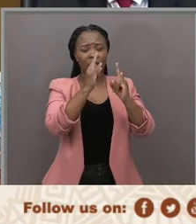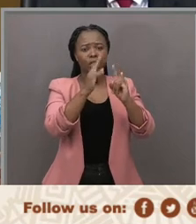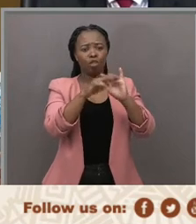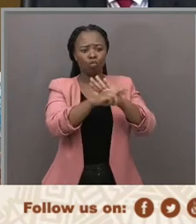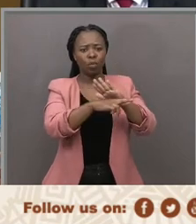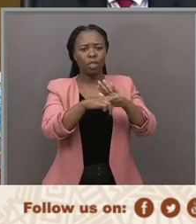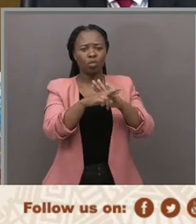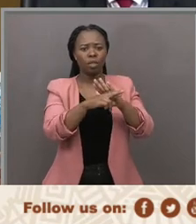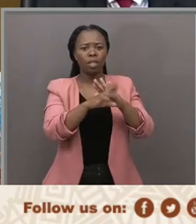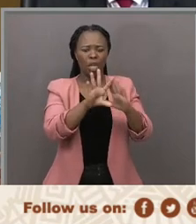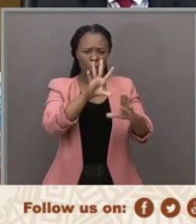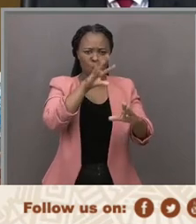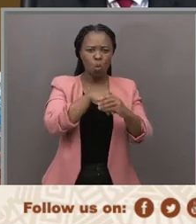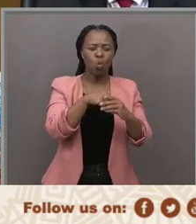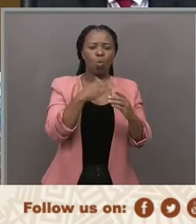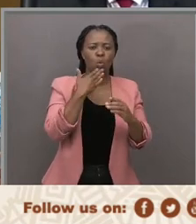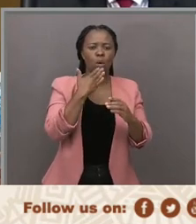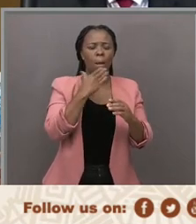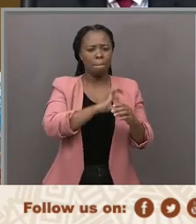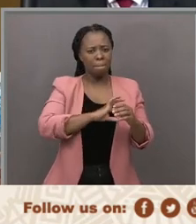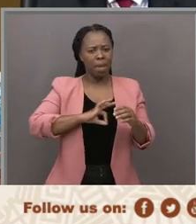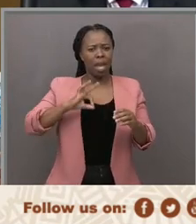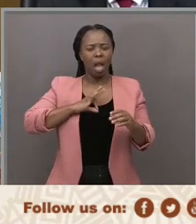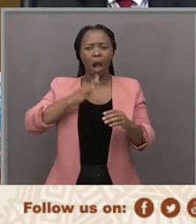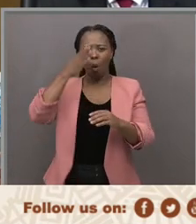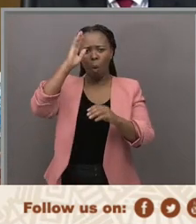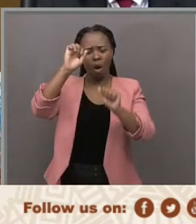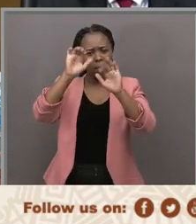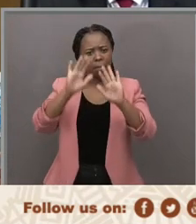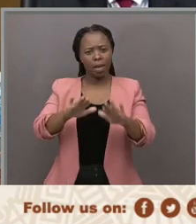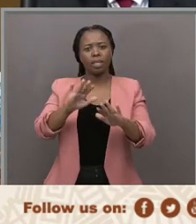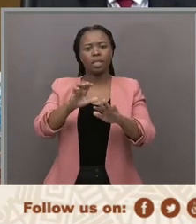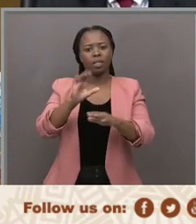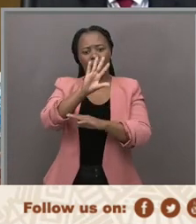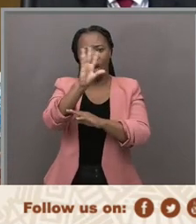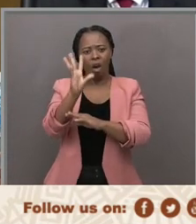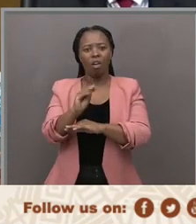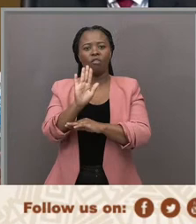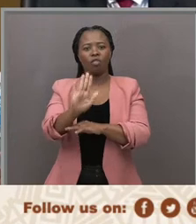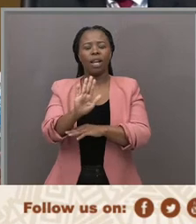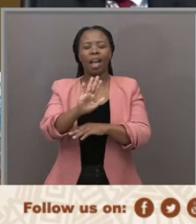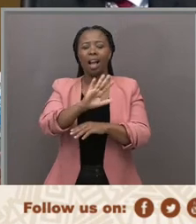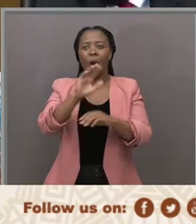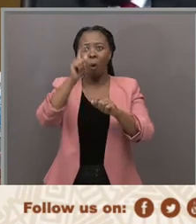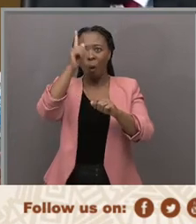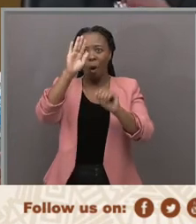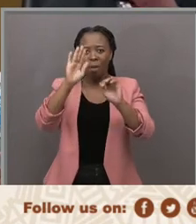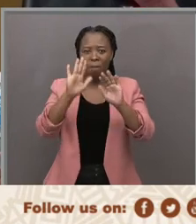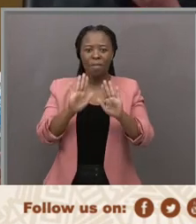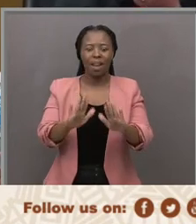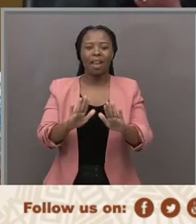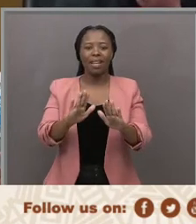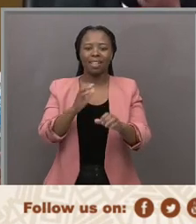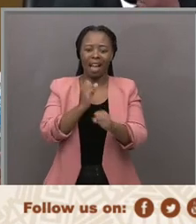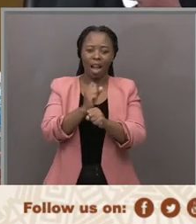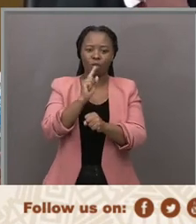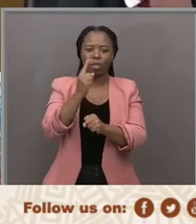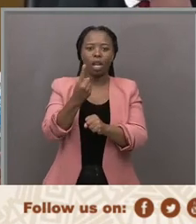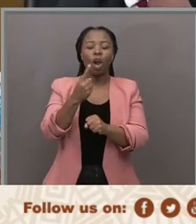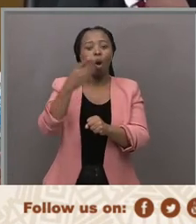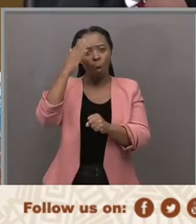mayors. God bless Africa. God bless Gauteng. And God bless South